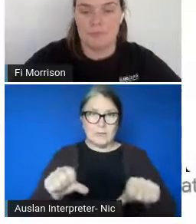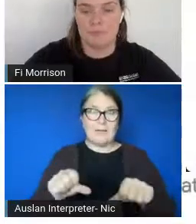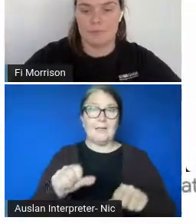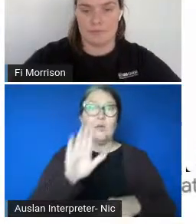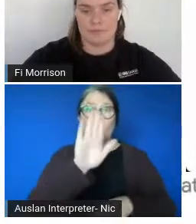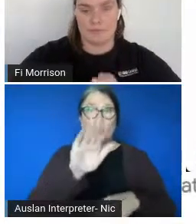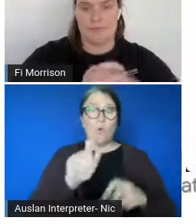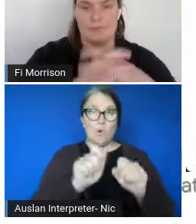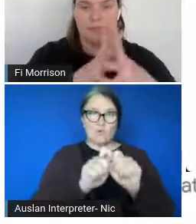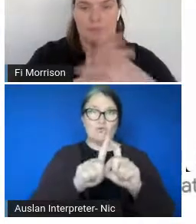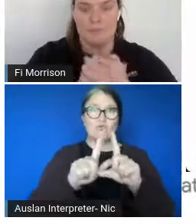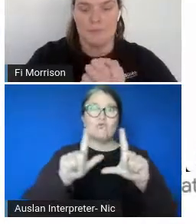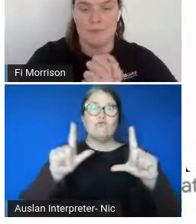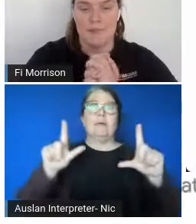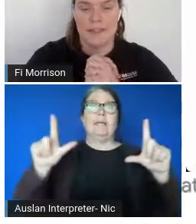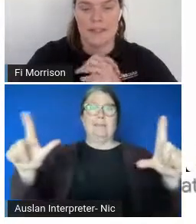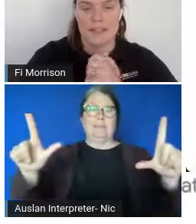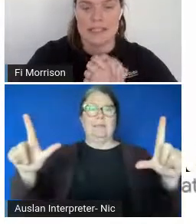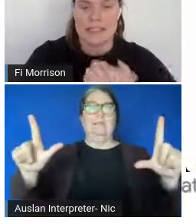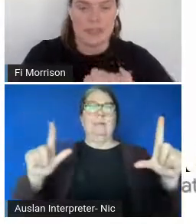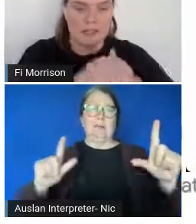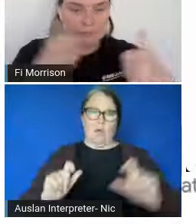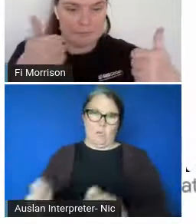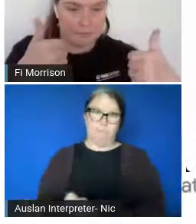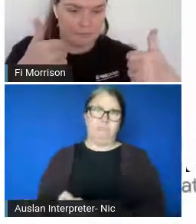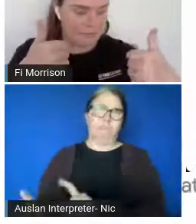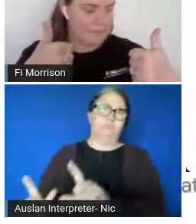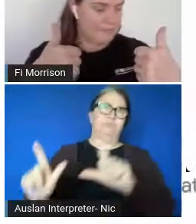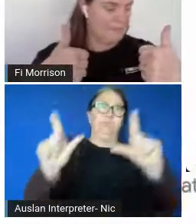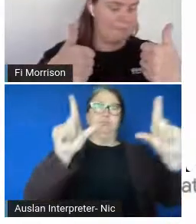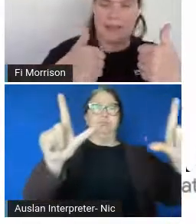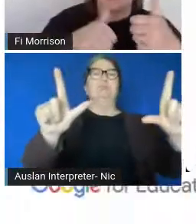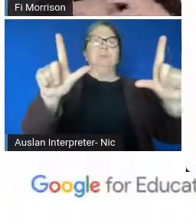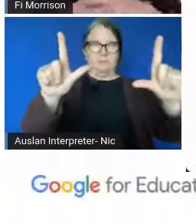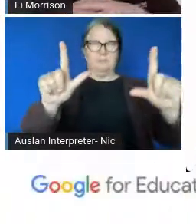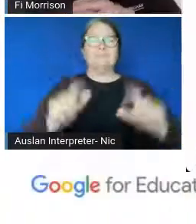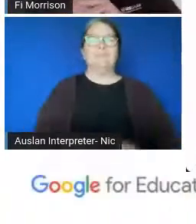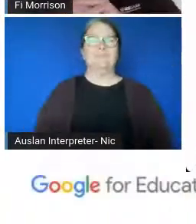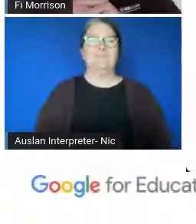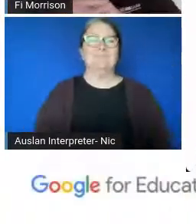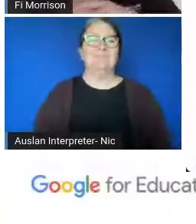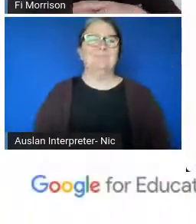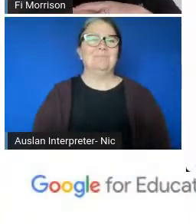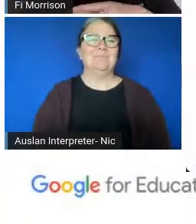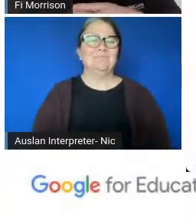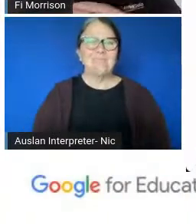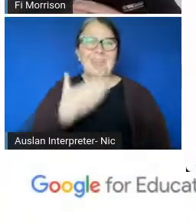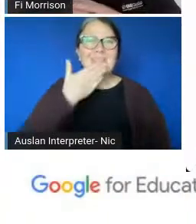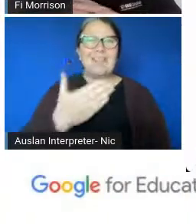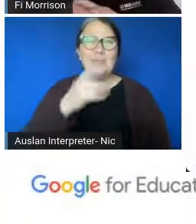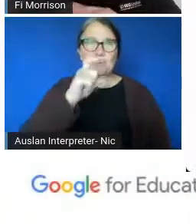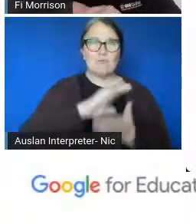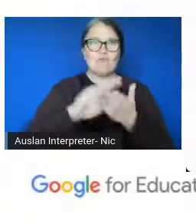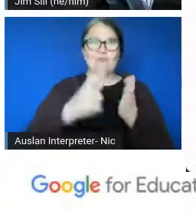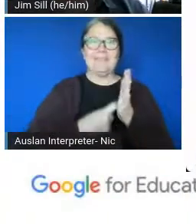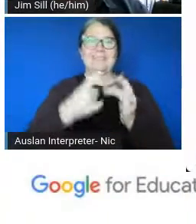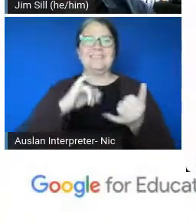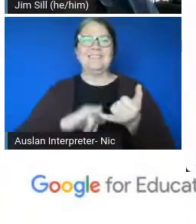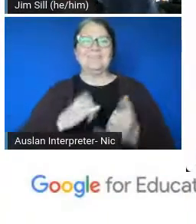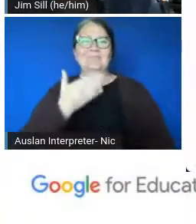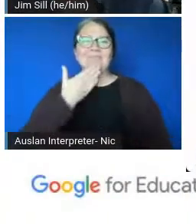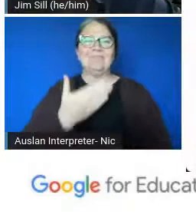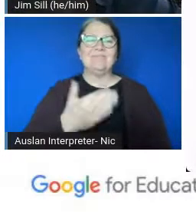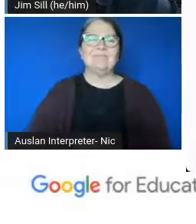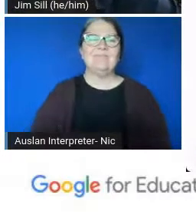into the stream now, Fee, and then I'll see you back shortly. Excellent. Thanks, Chris. So